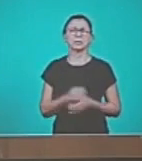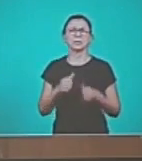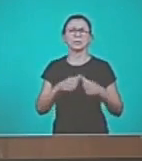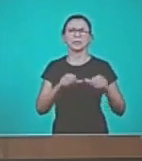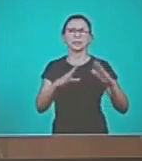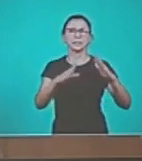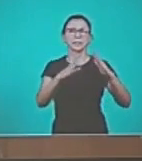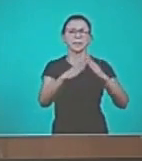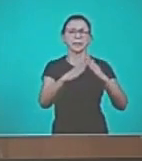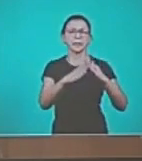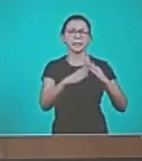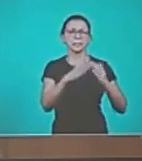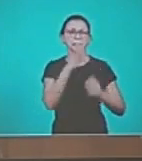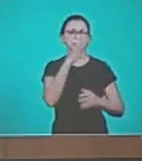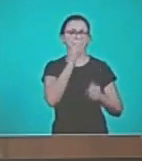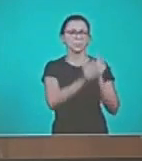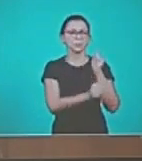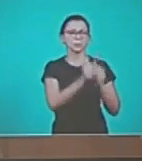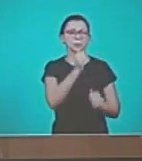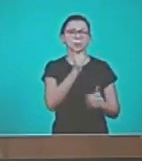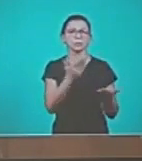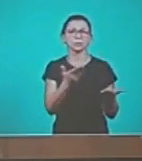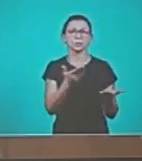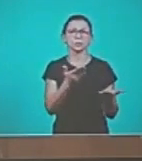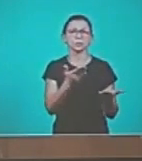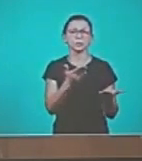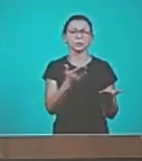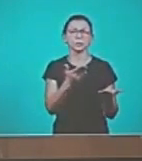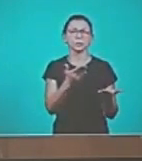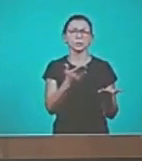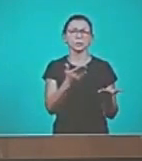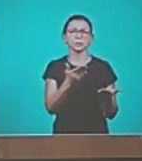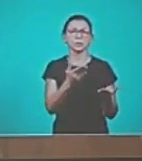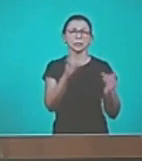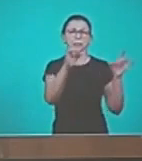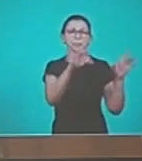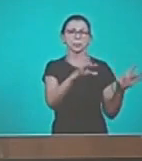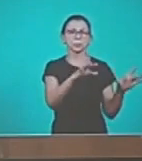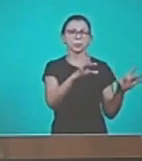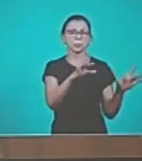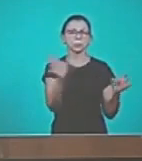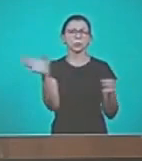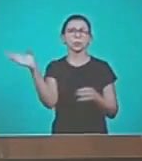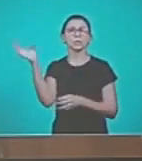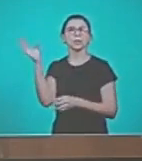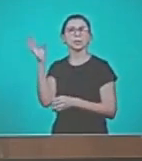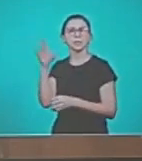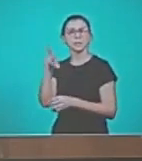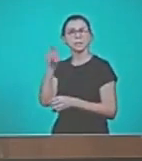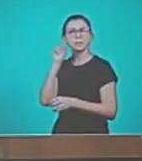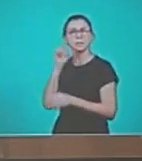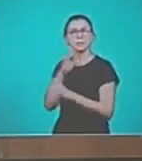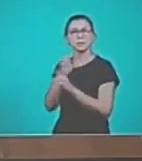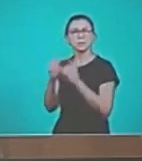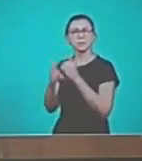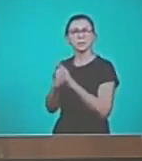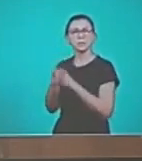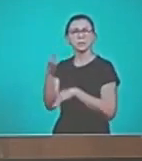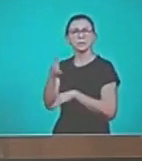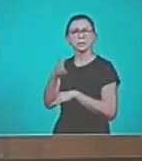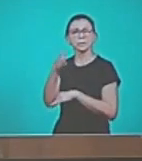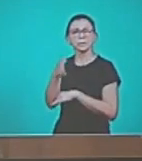moment from sports. And he's now, he was practicing sport. And